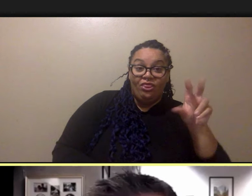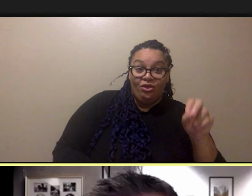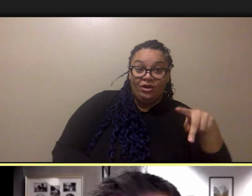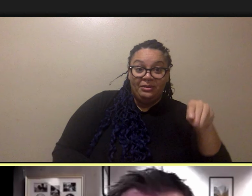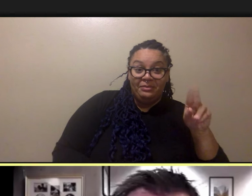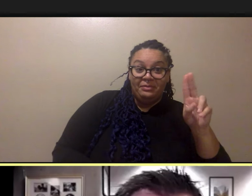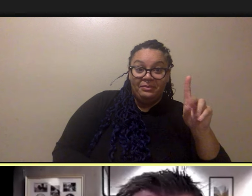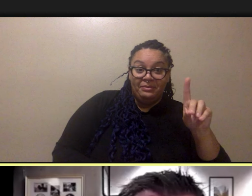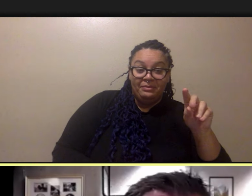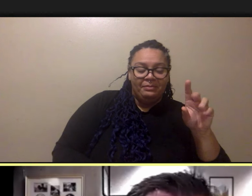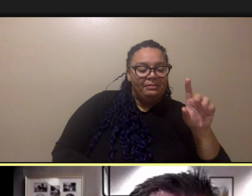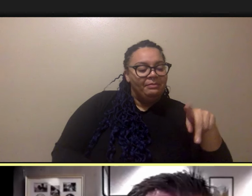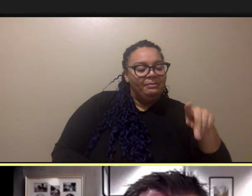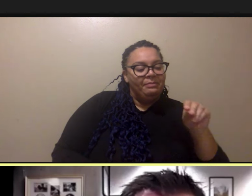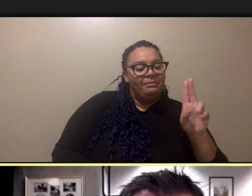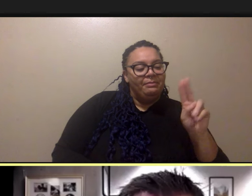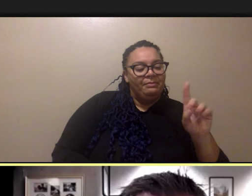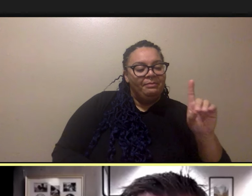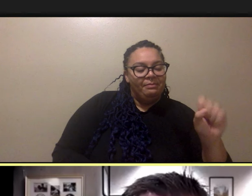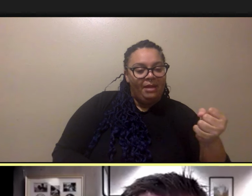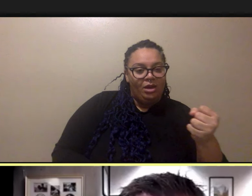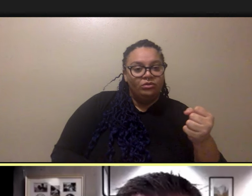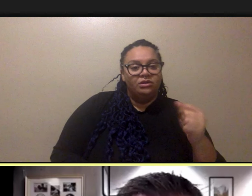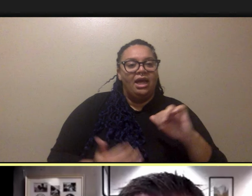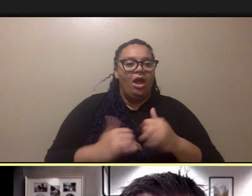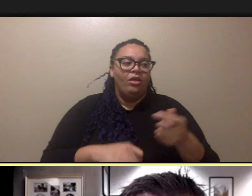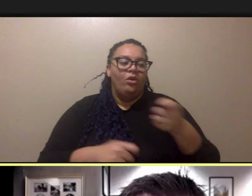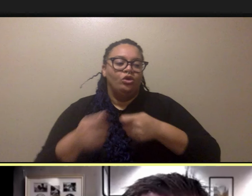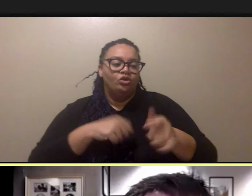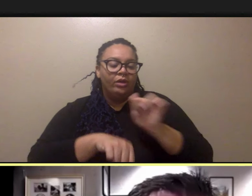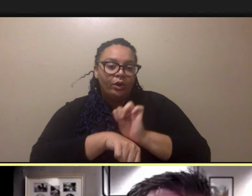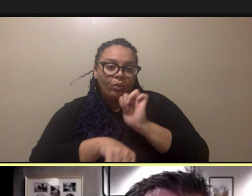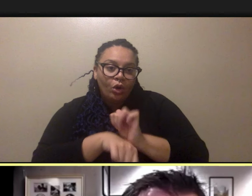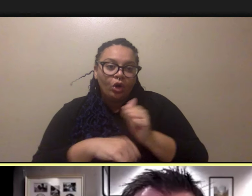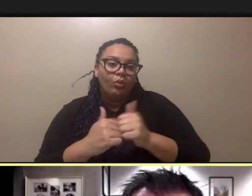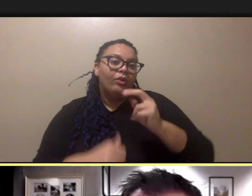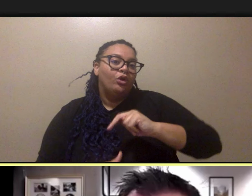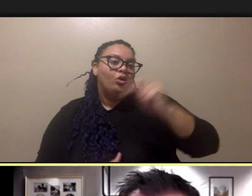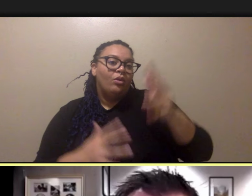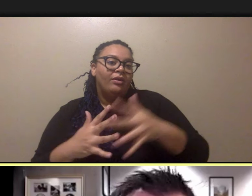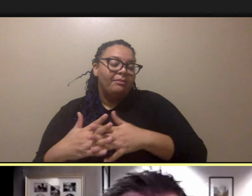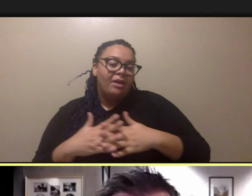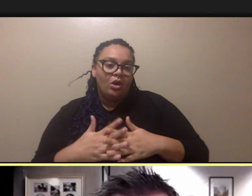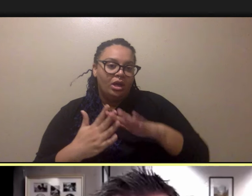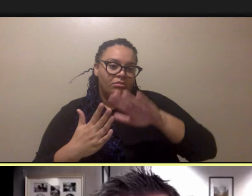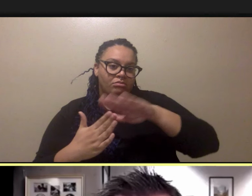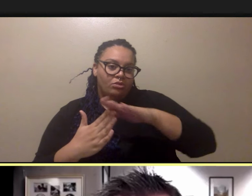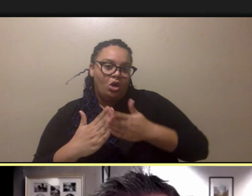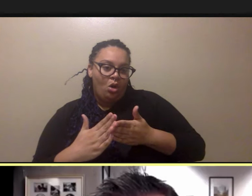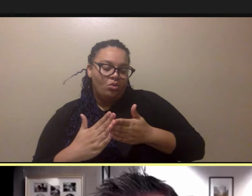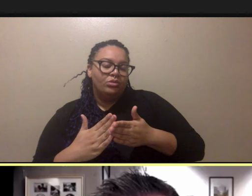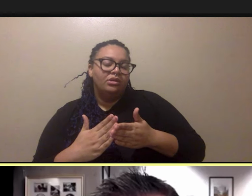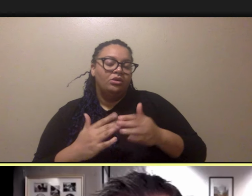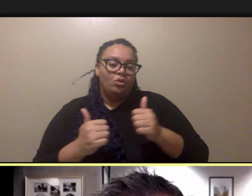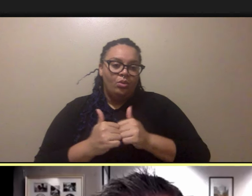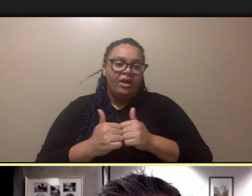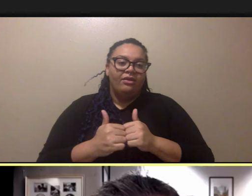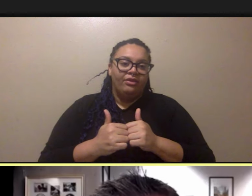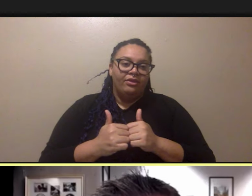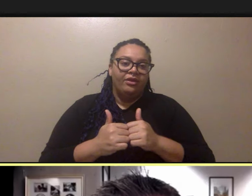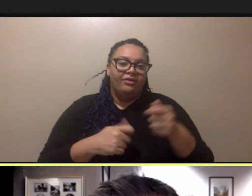from the Caribbean. The way the triangular trade worked, the North American coast was the last stop of any slave traders, so that was going to be the